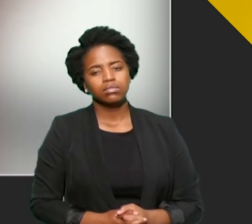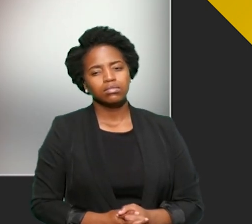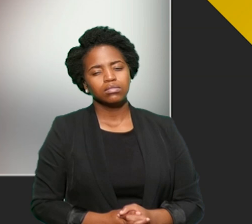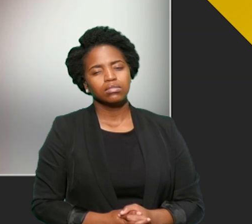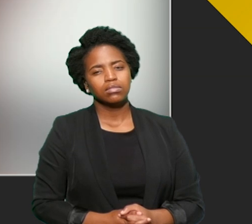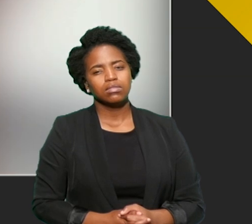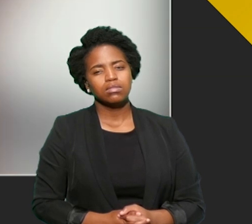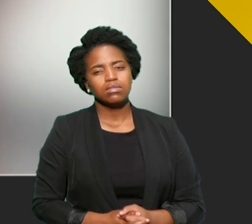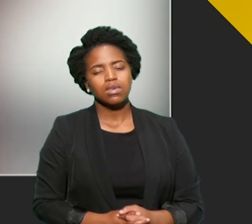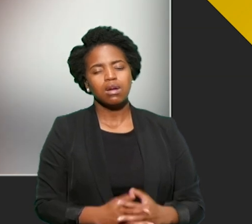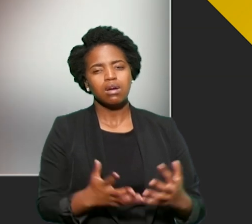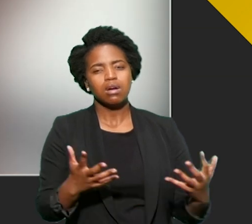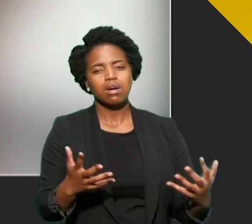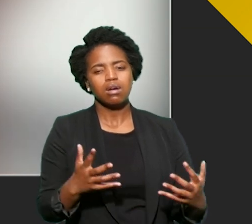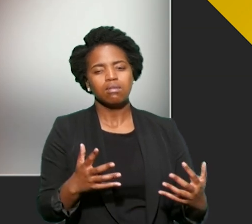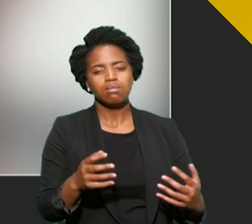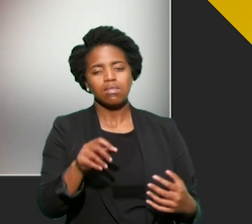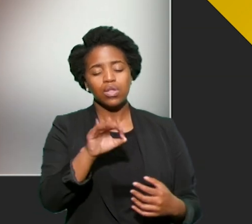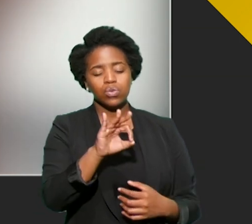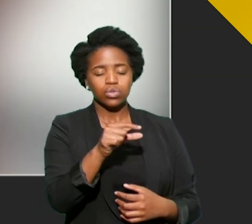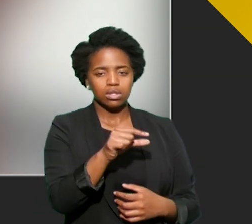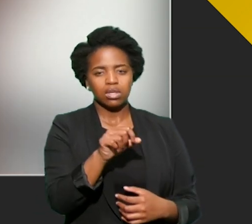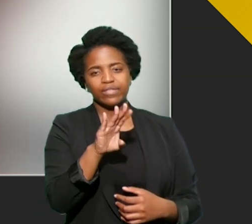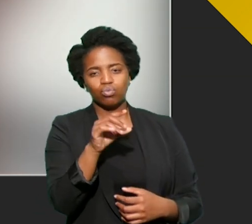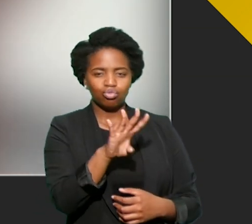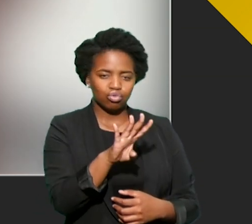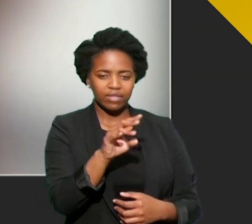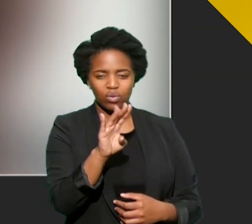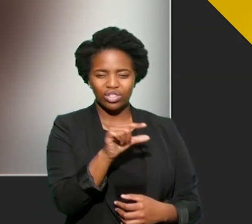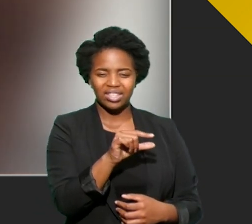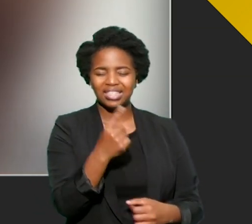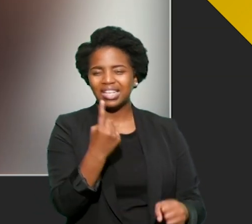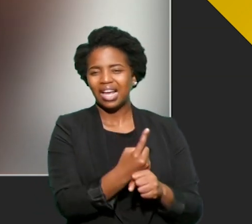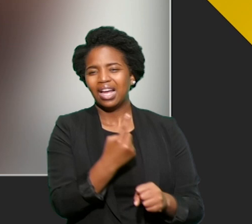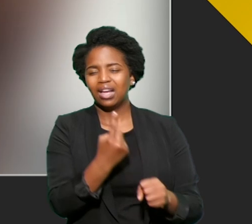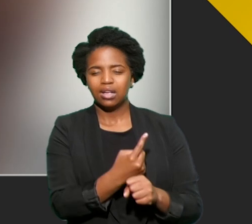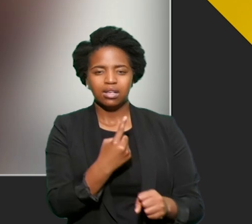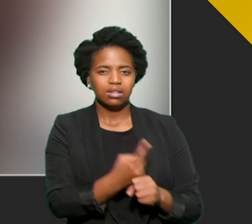HSDPA, then 3G, and 4G. And every time we had